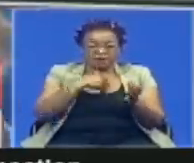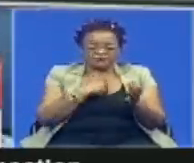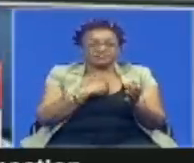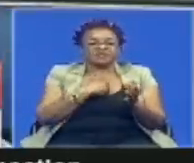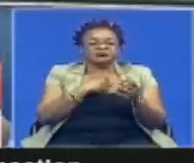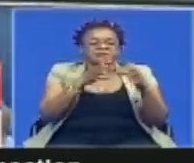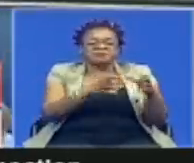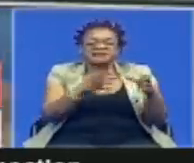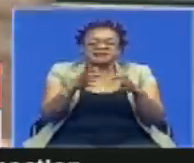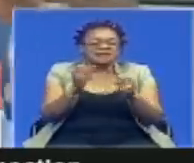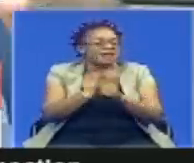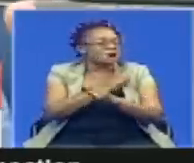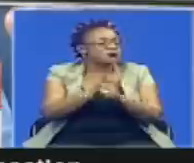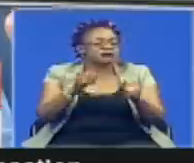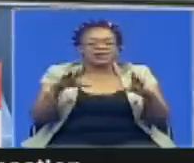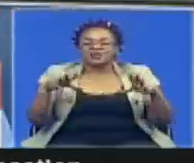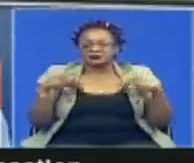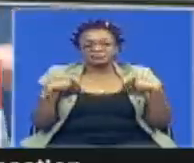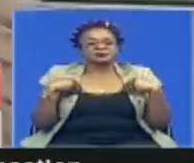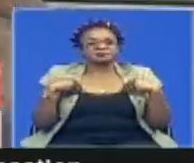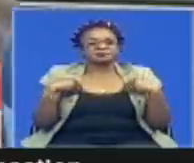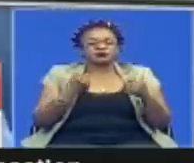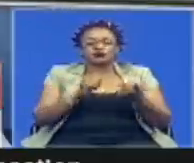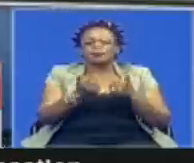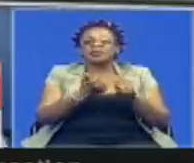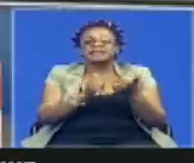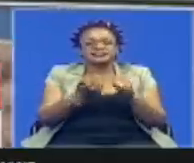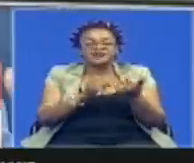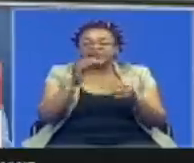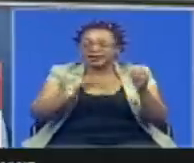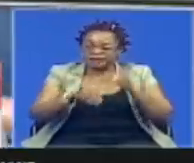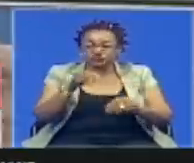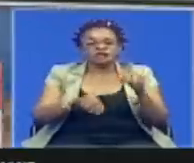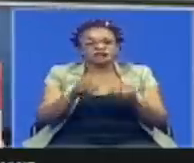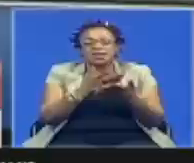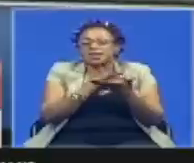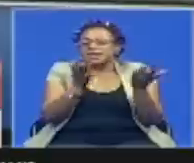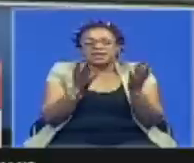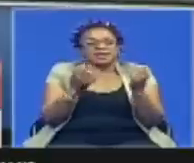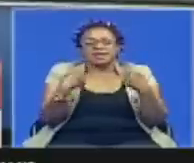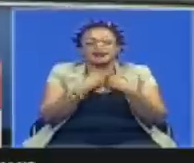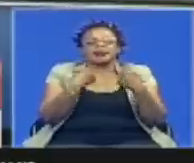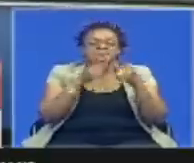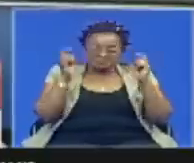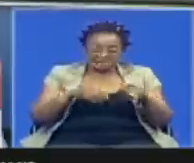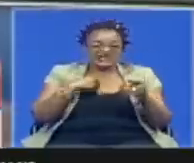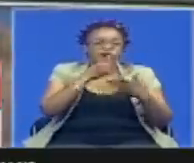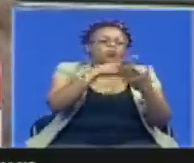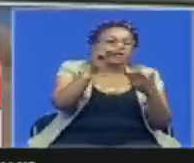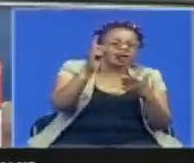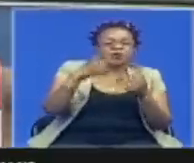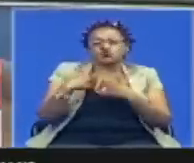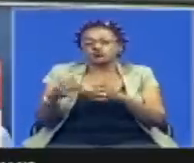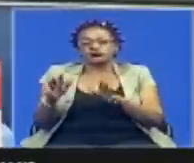cannot accept that competitive elections, any game will produce winners and losers, and therefore